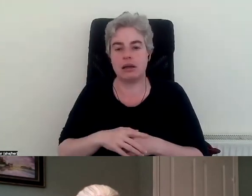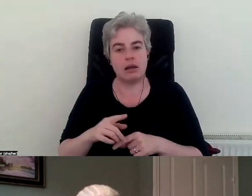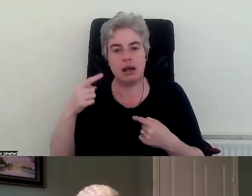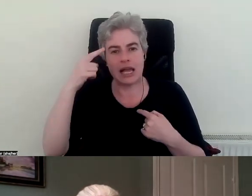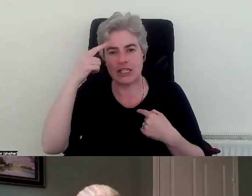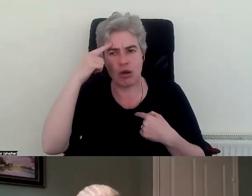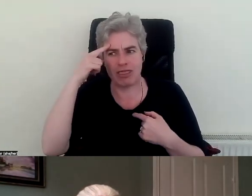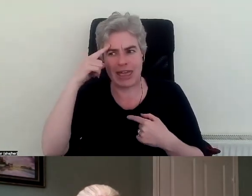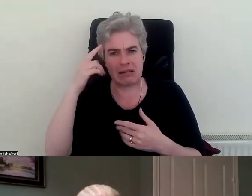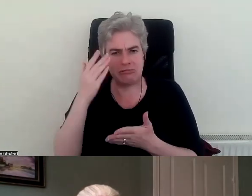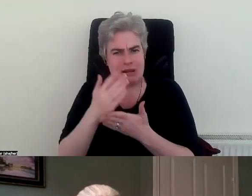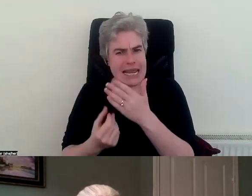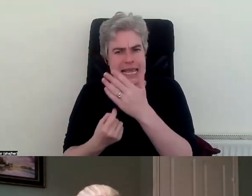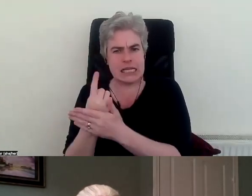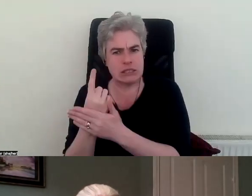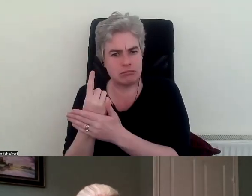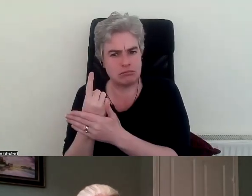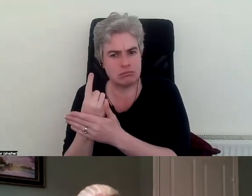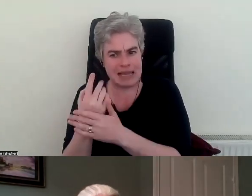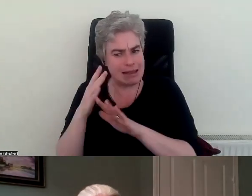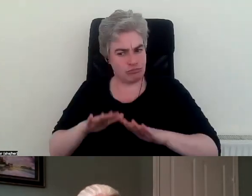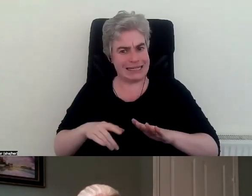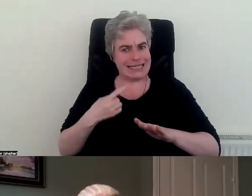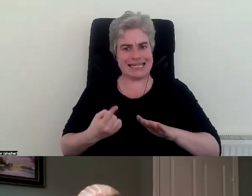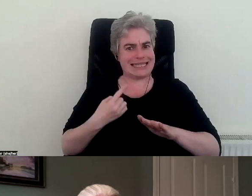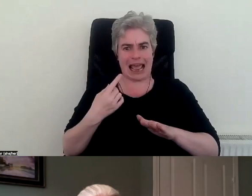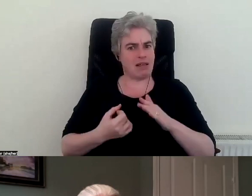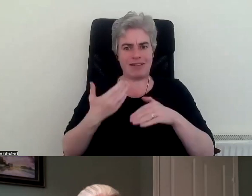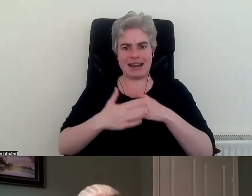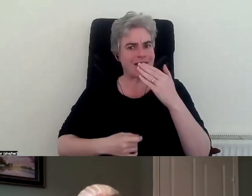took place in Britain itself.